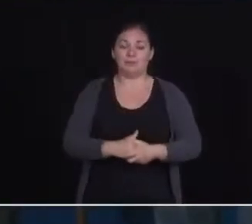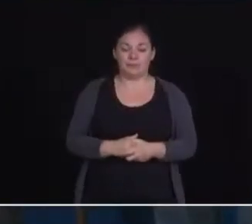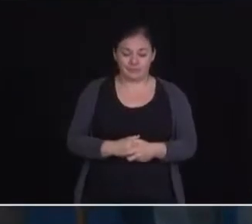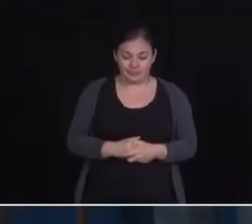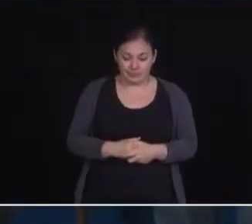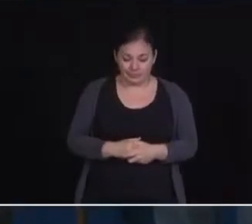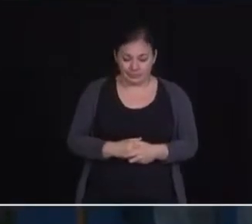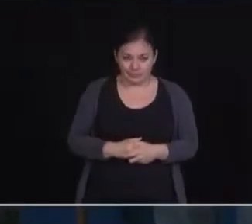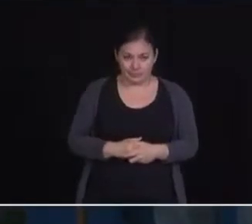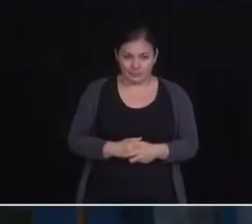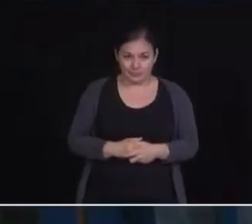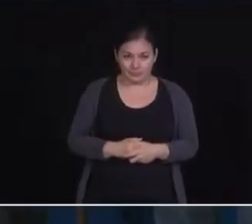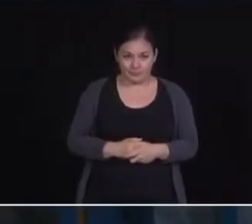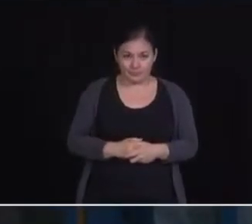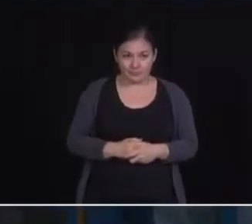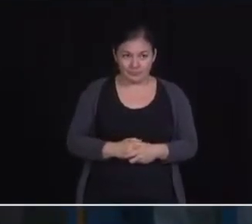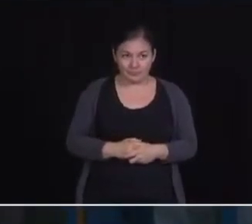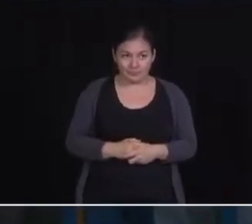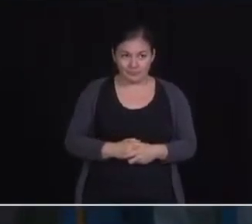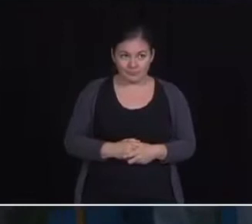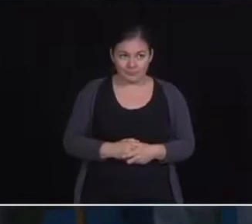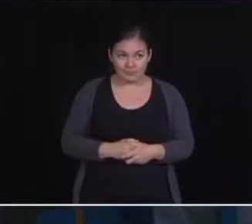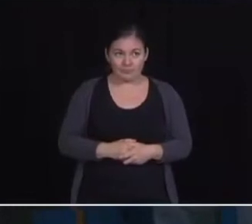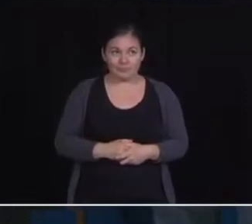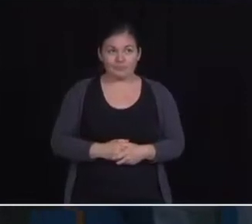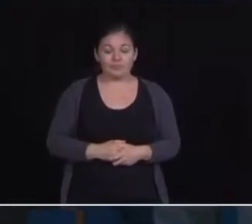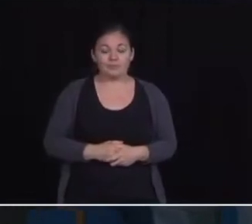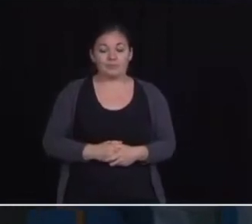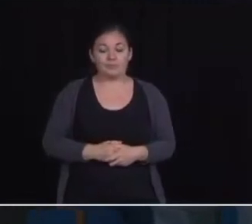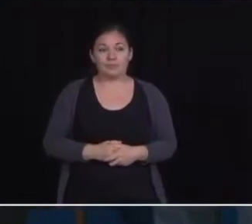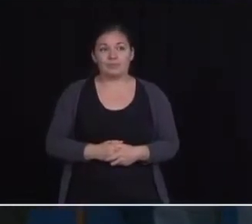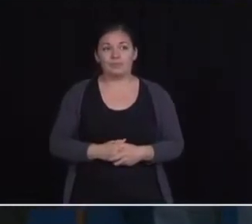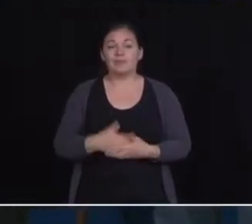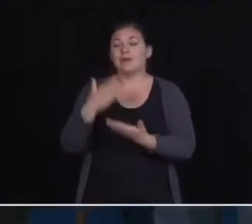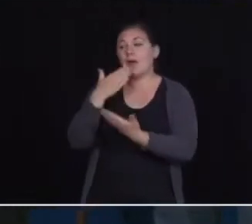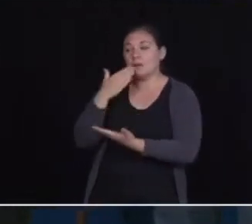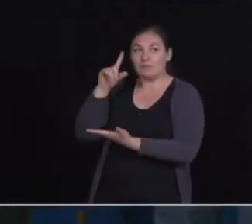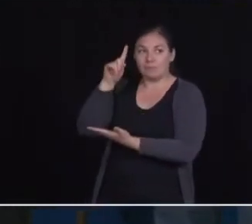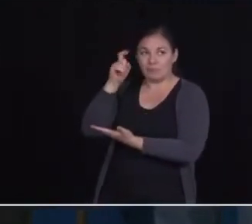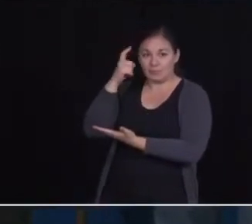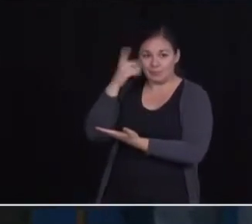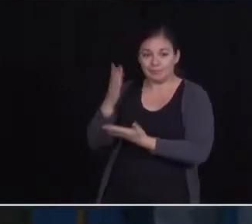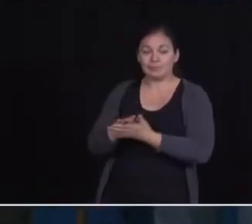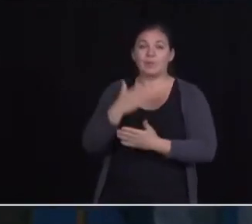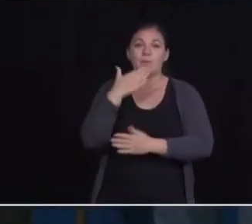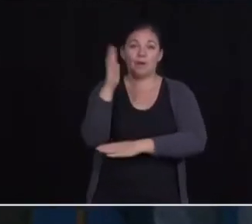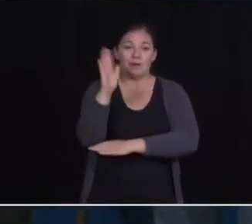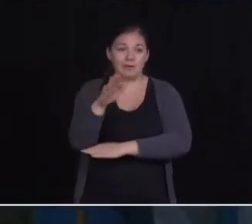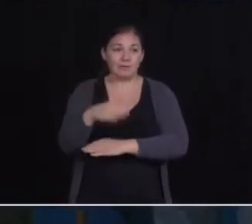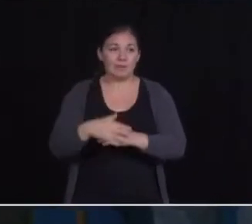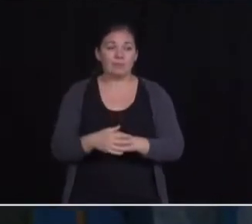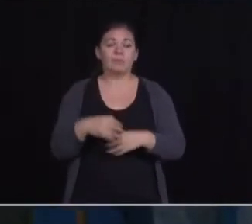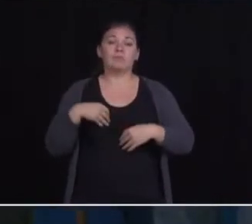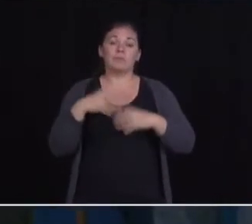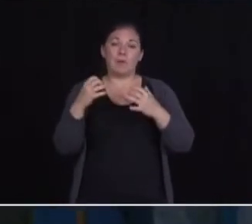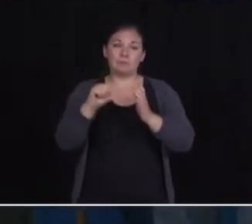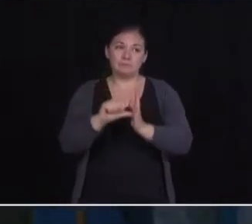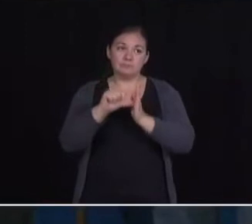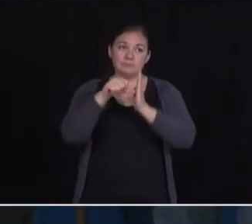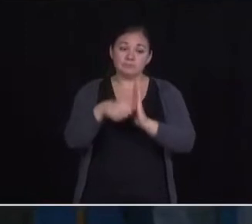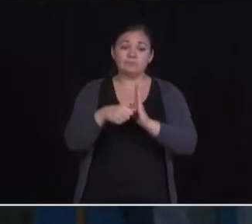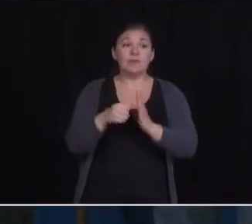Thank you, Premier, and good afternoon. I want to start by reiterating that protecting the health and well-being of all Ontarians has